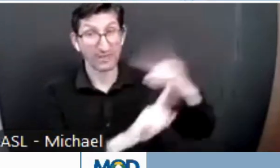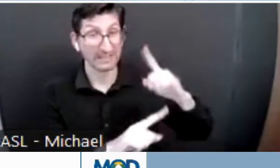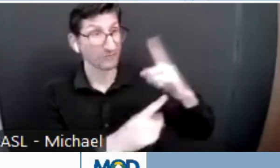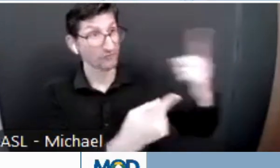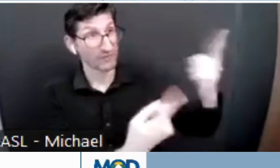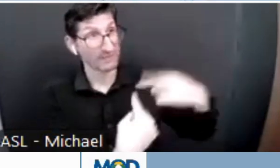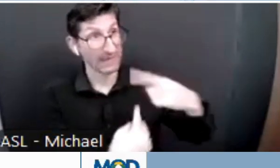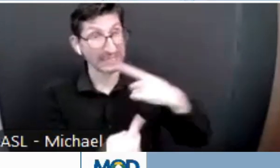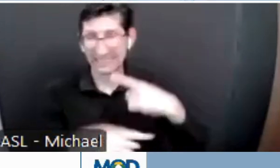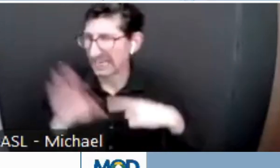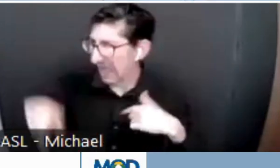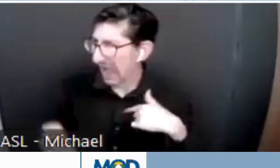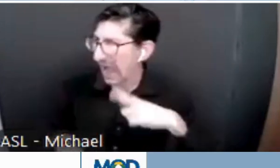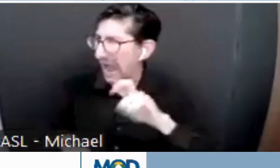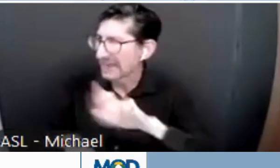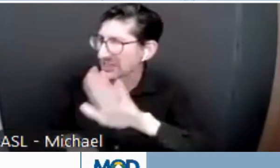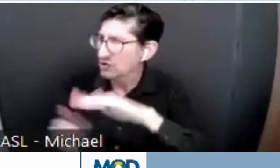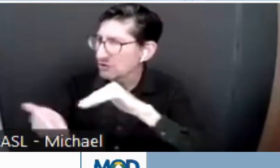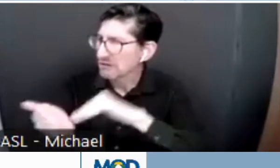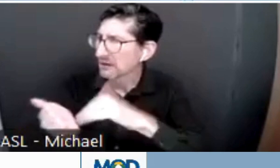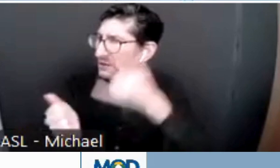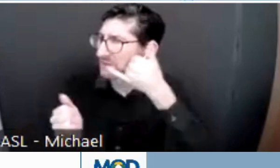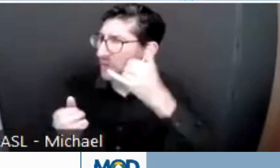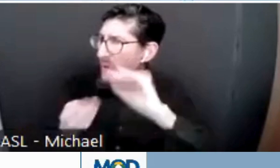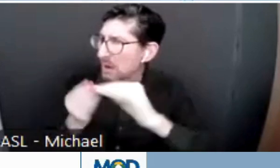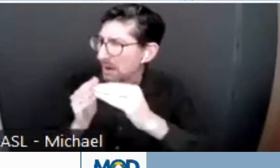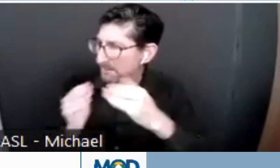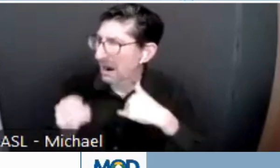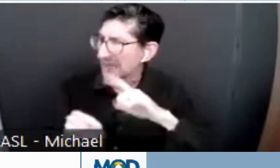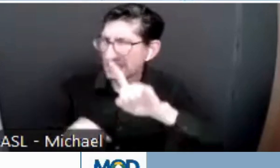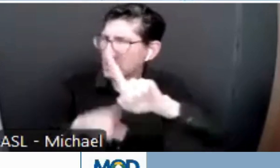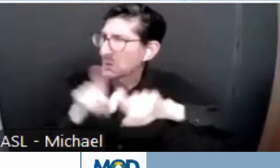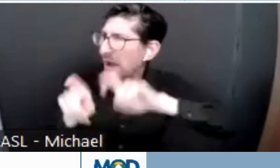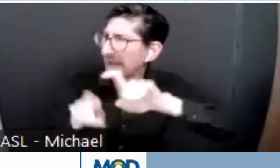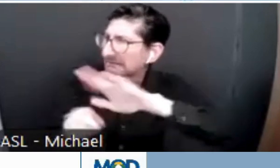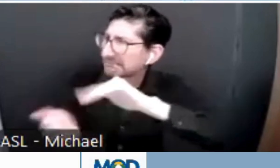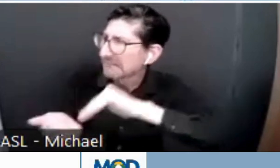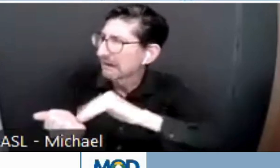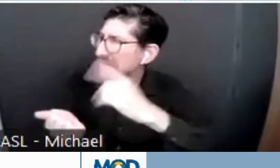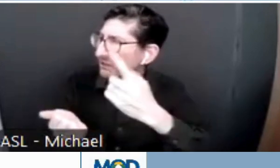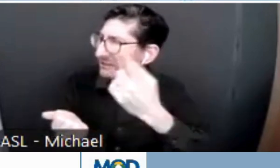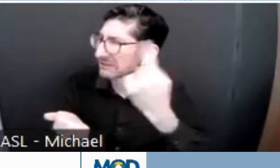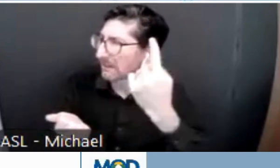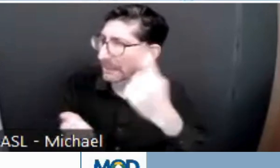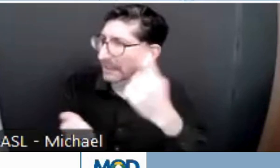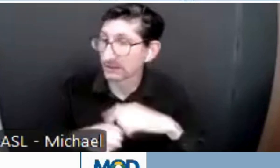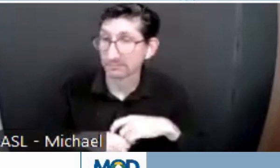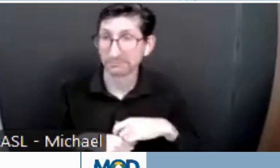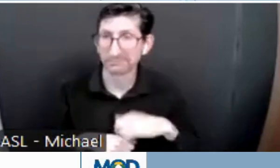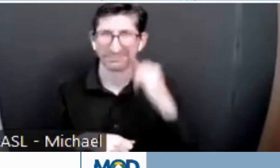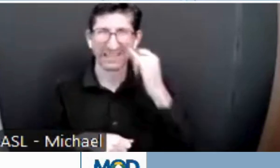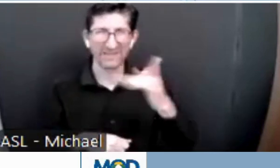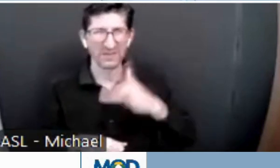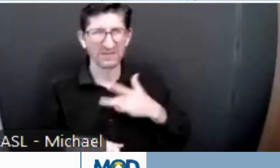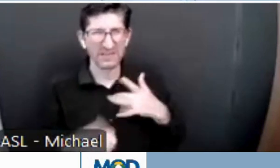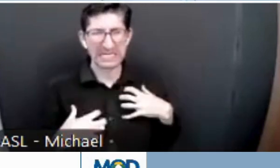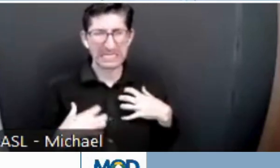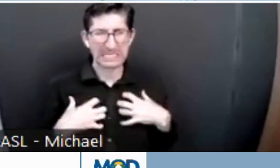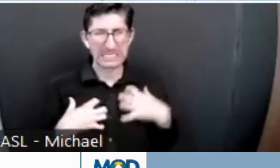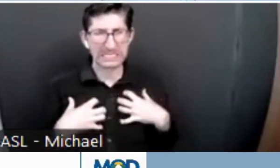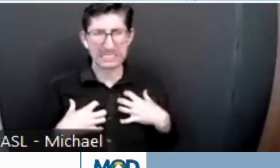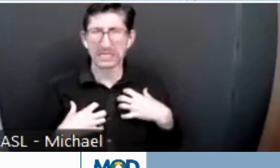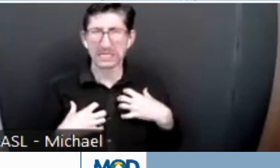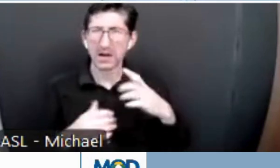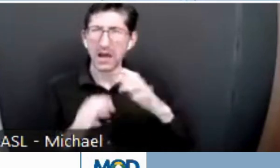some questions. But if this doesn't feel comfortable, how might you respond to that?